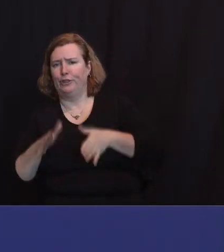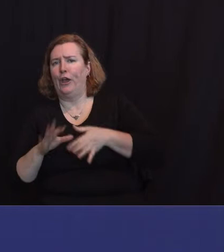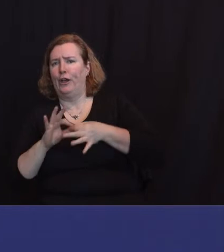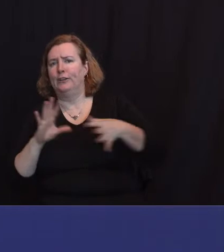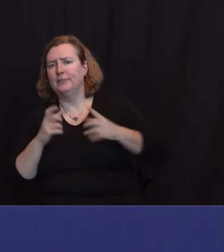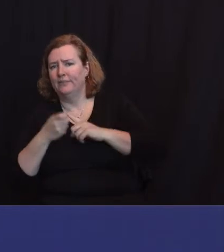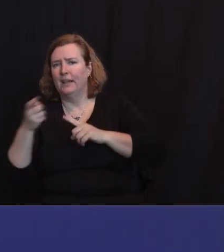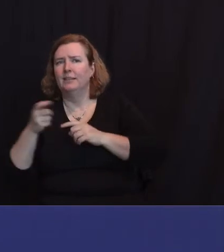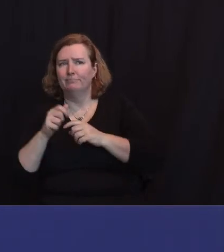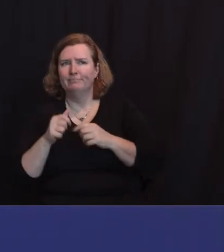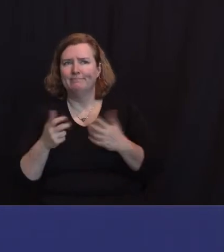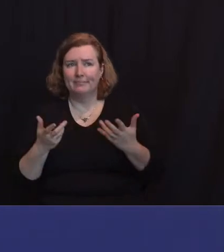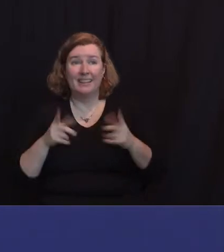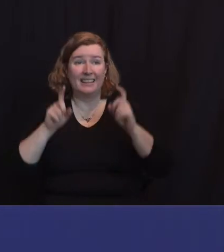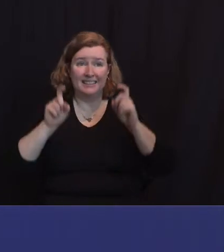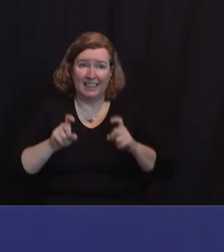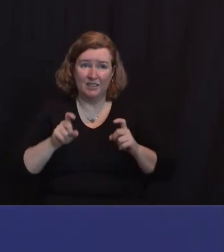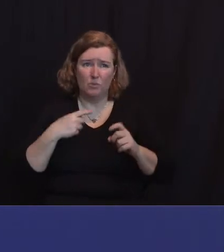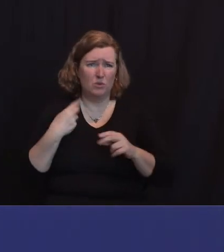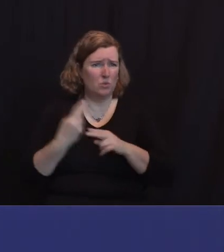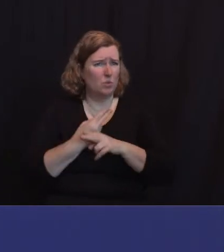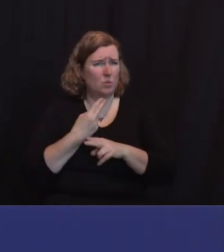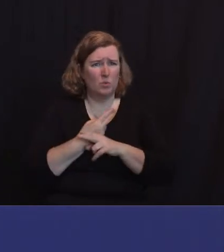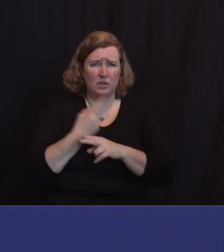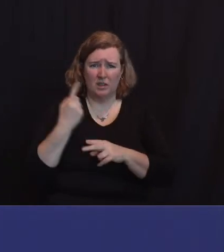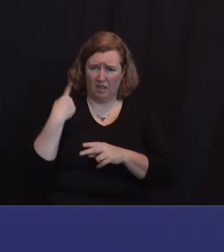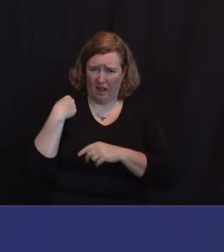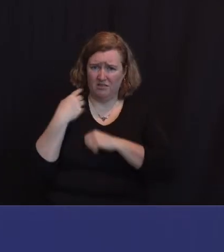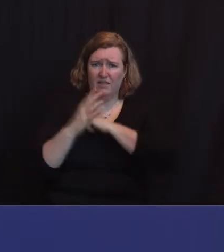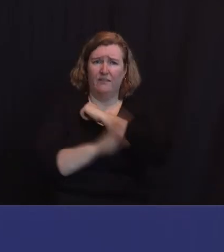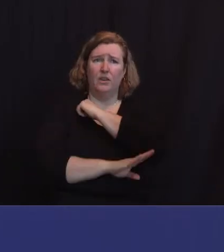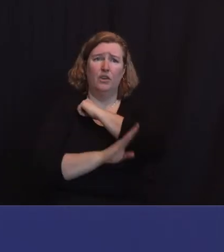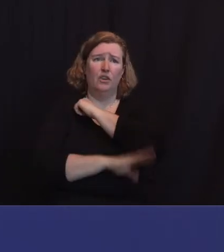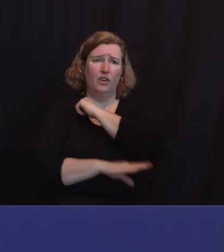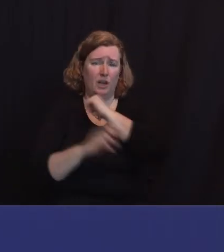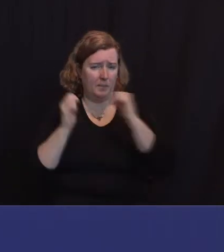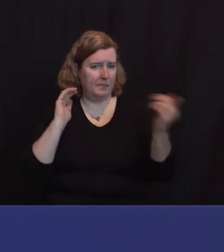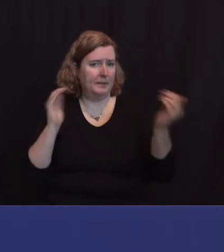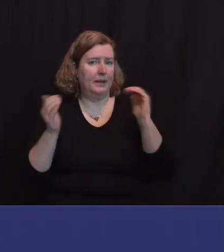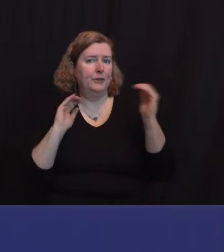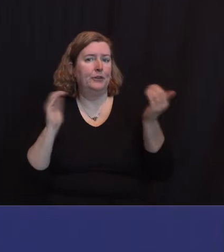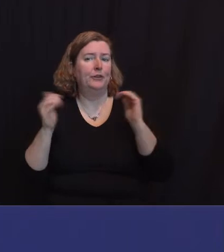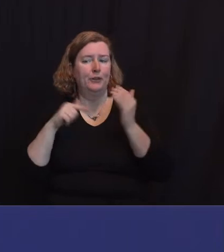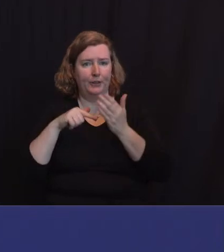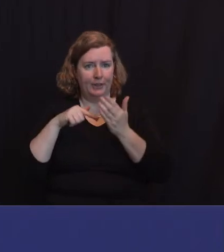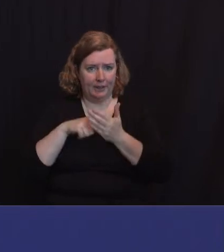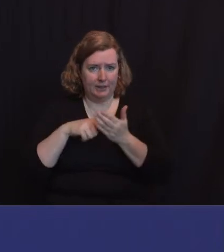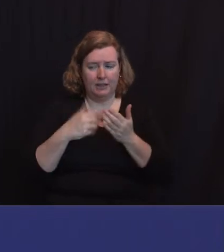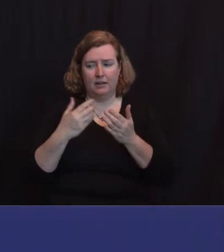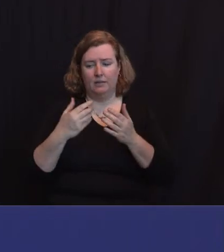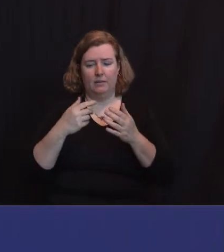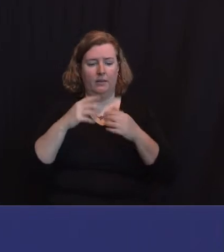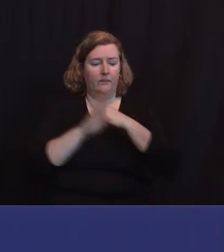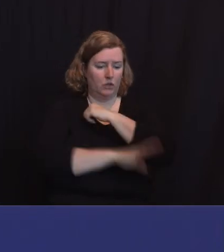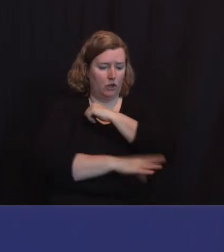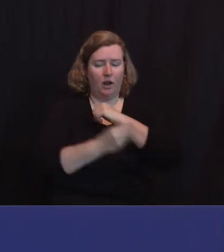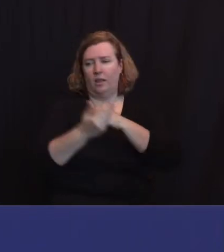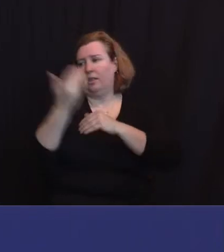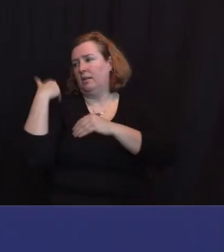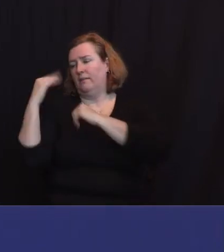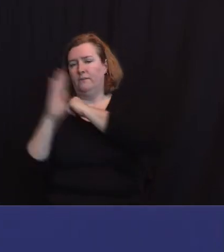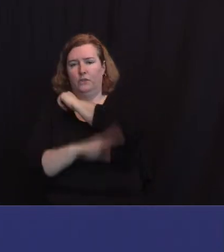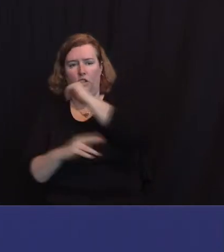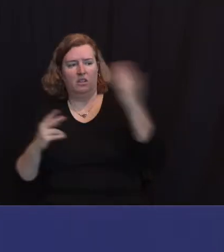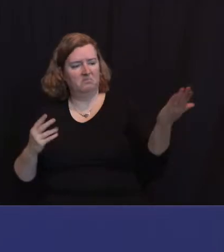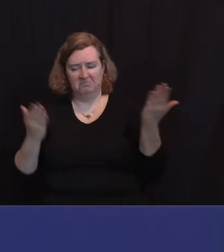fall as well, so that's a good thing. We'll have 1 year to the next. So for the most part, that in fact does mean what you've suggested in your question,